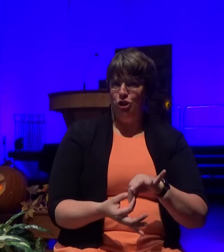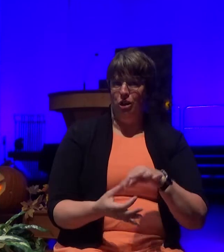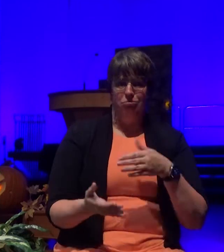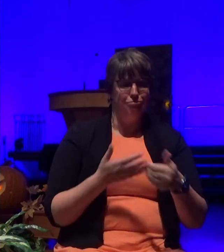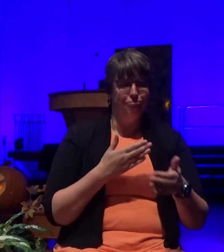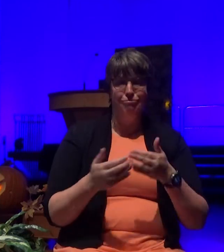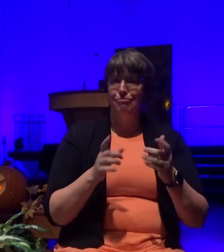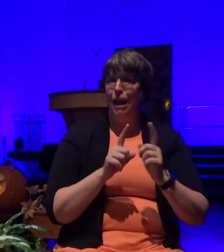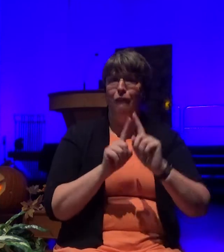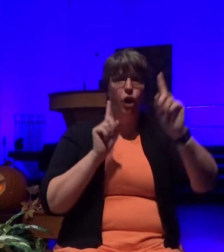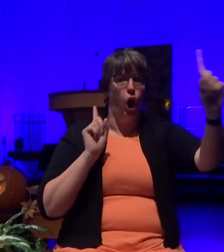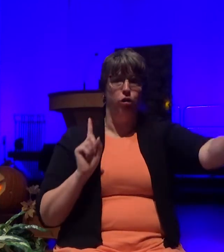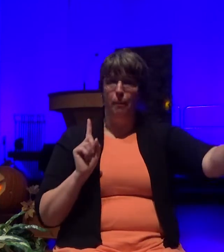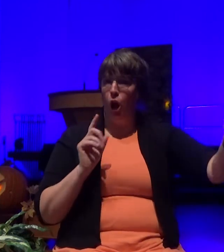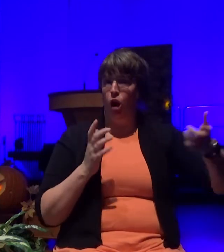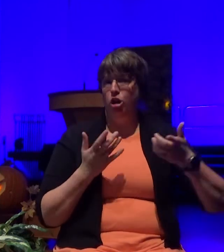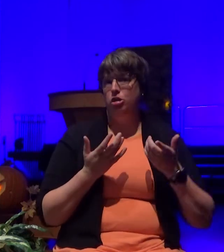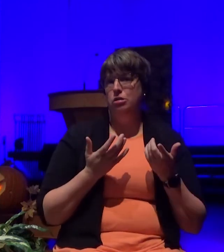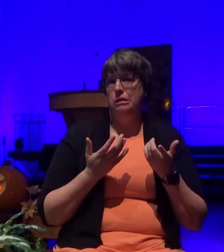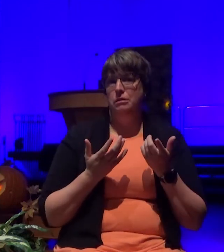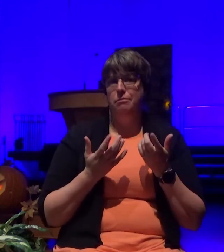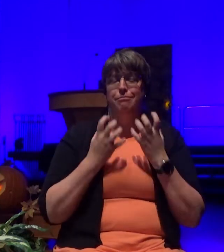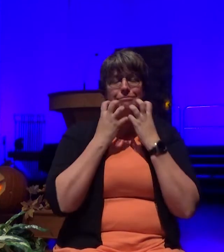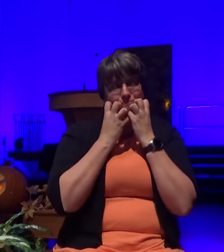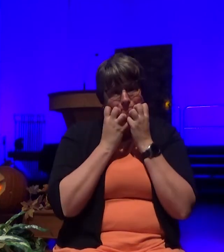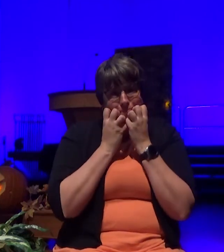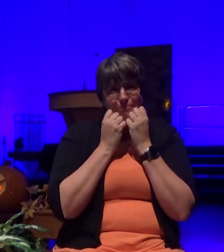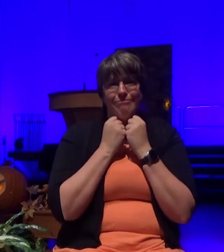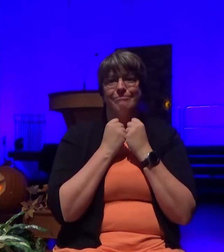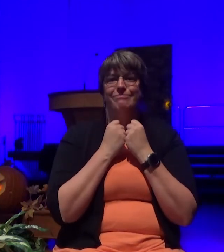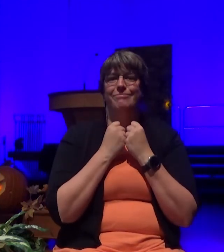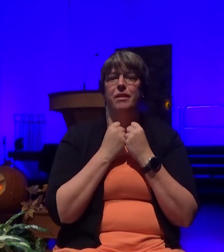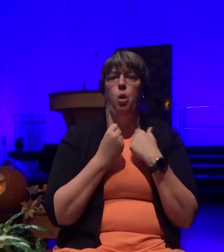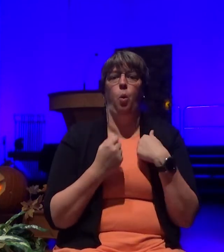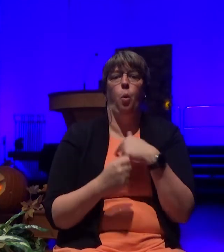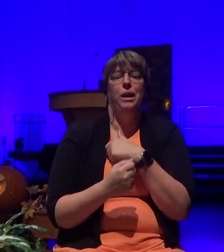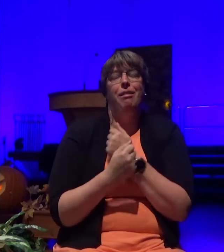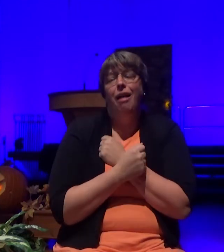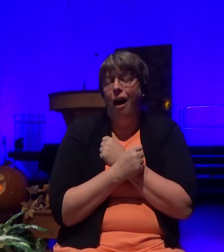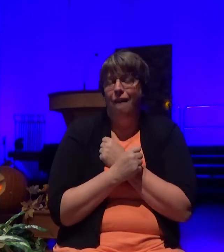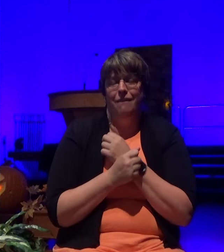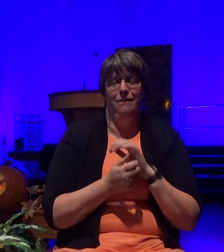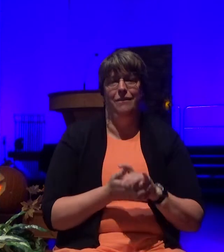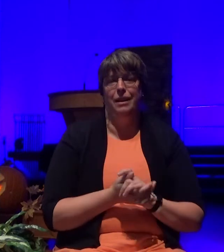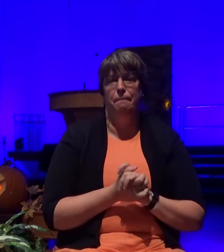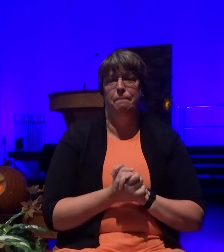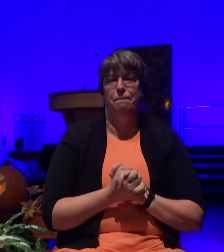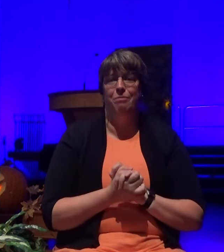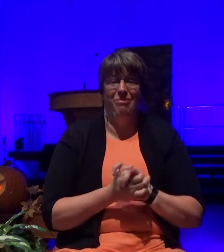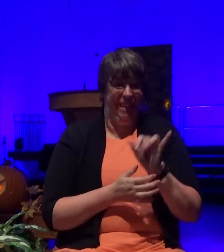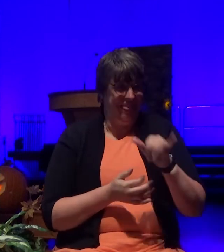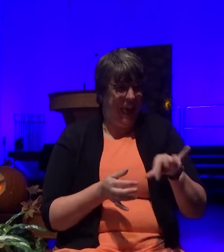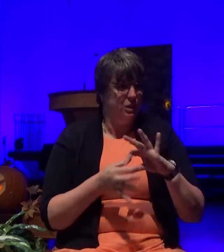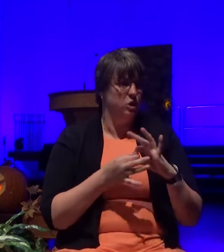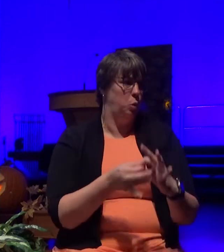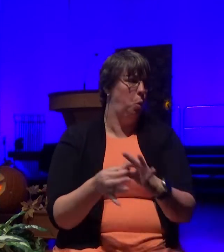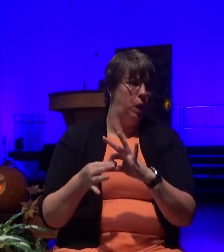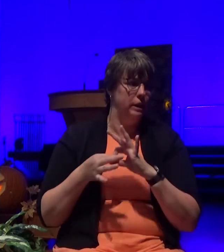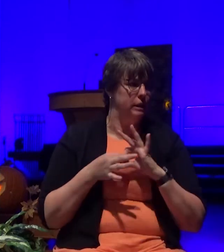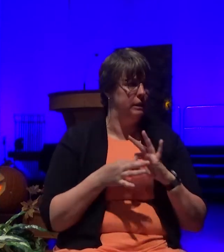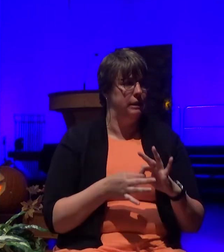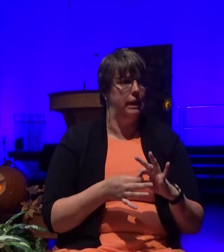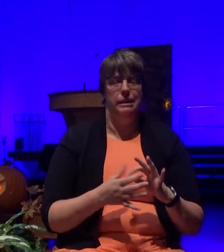far apart we are, a beloved whom we love and adore. This is oneness. But what it